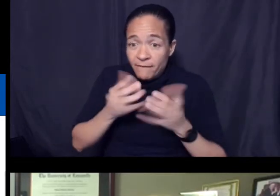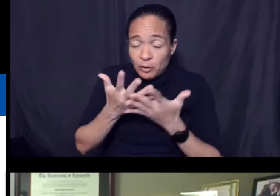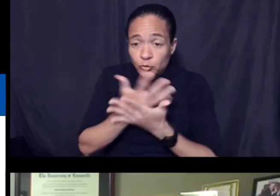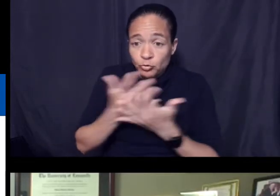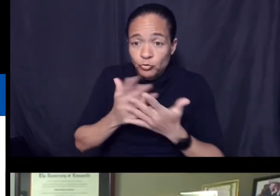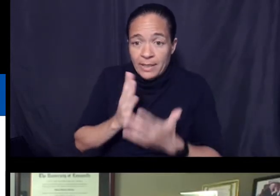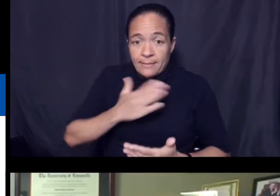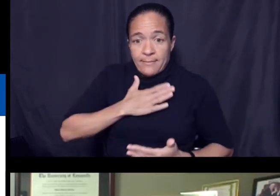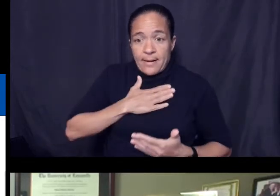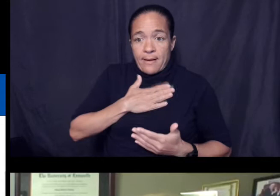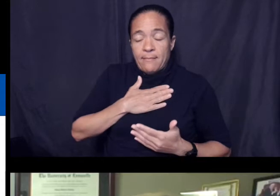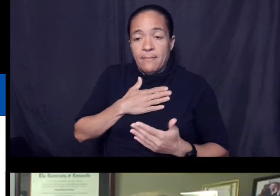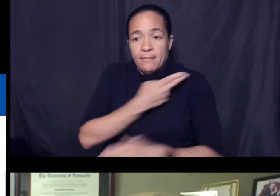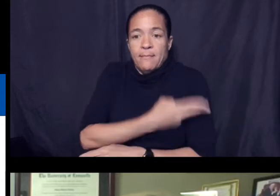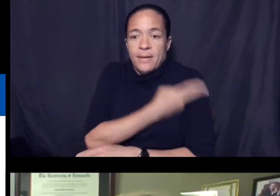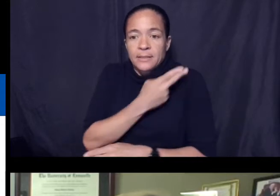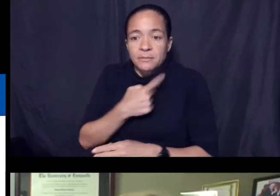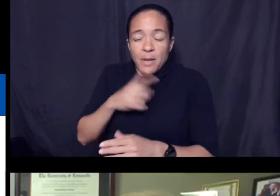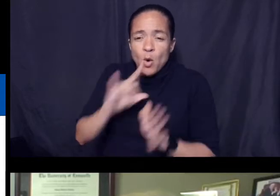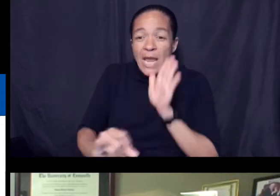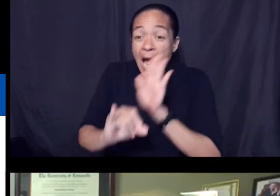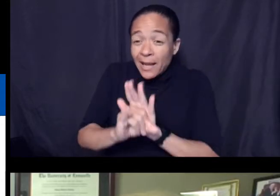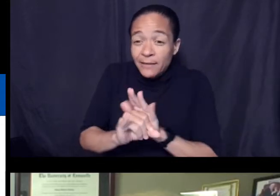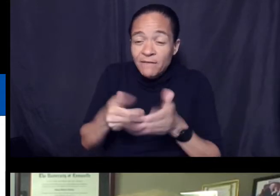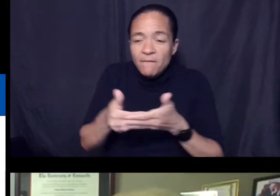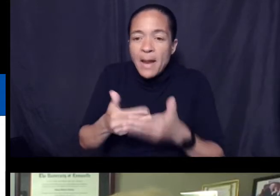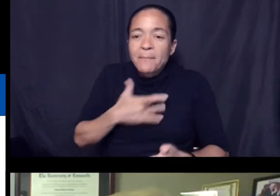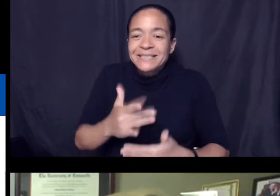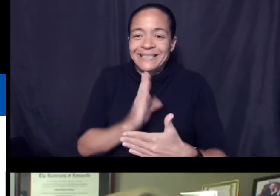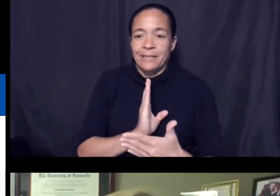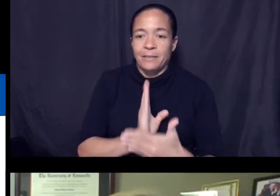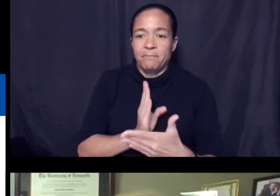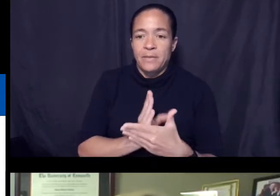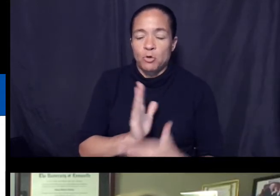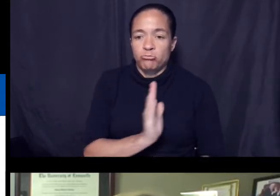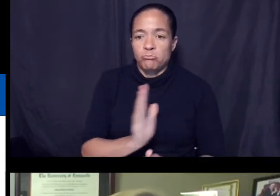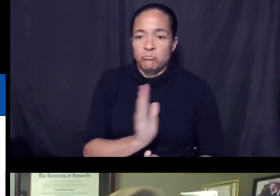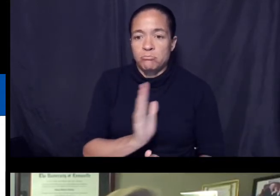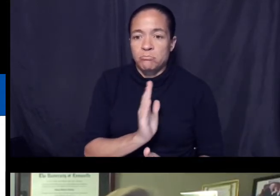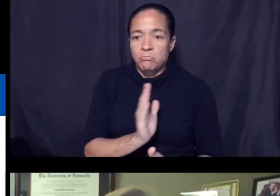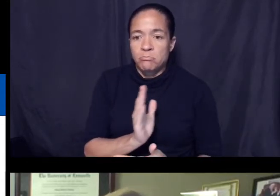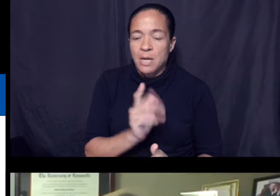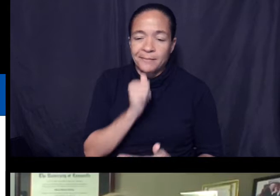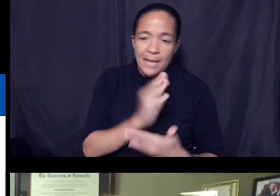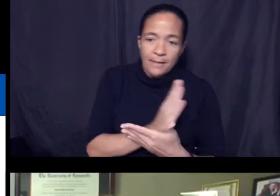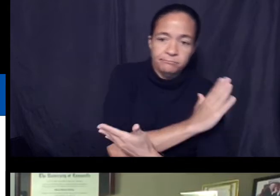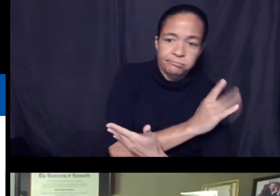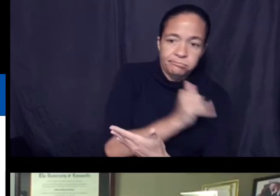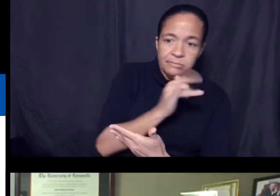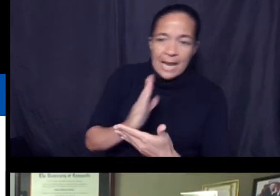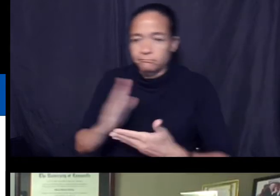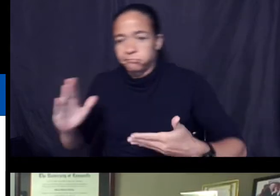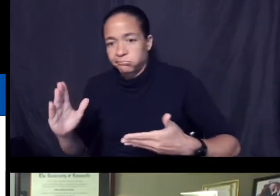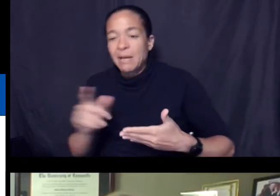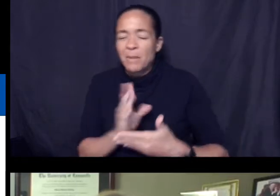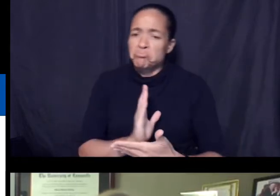we identify babies, they likely are somewhere here in the middle. It's very difficult when you meet with parents or